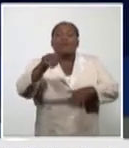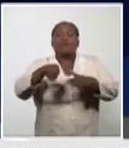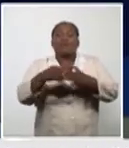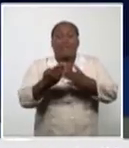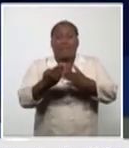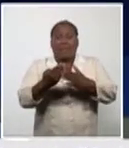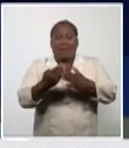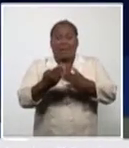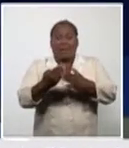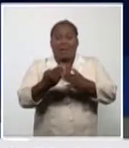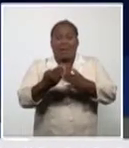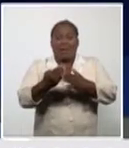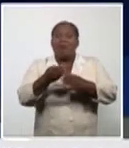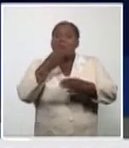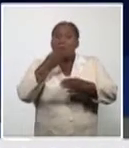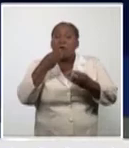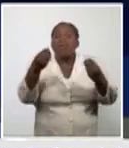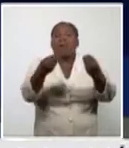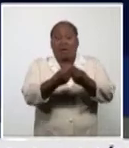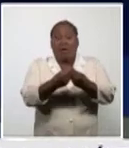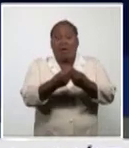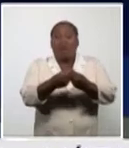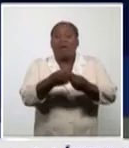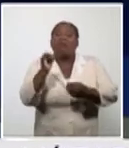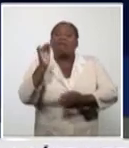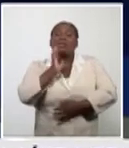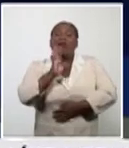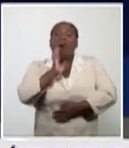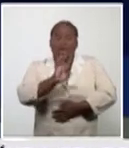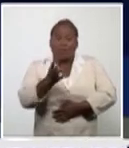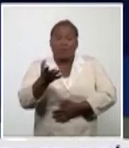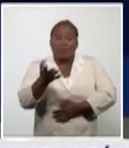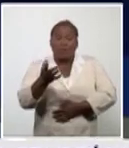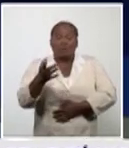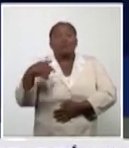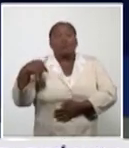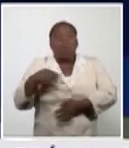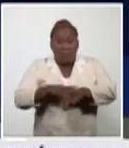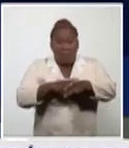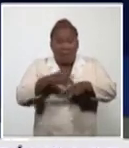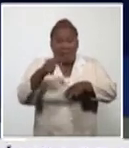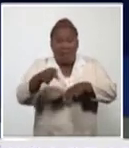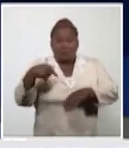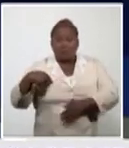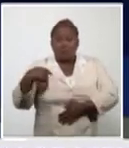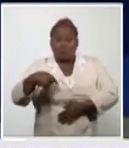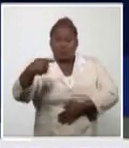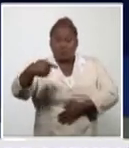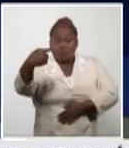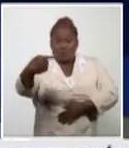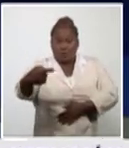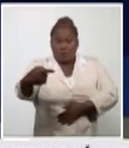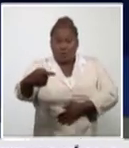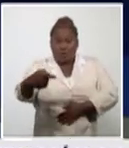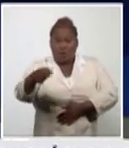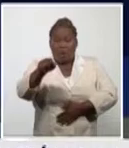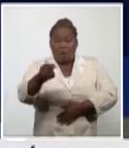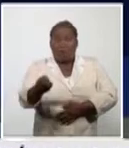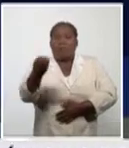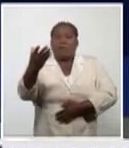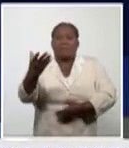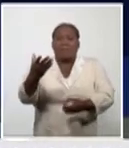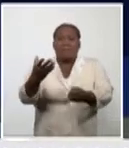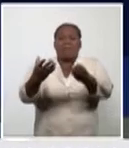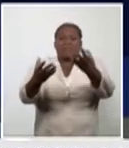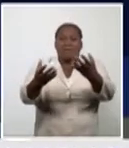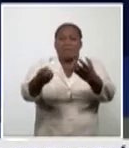regardless of whether or not these people were close contacts. These are people who may have well been infected.